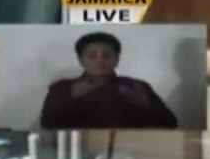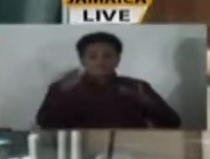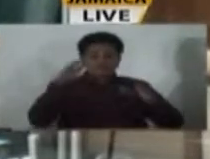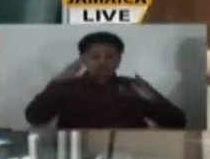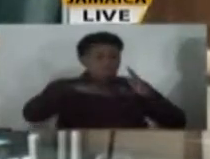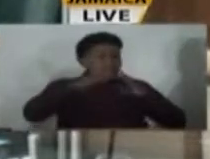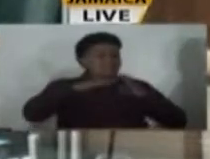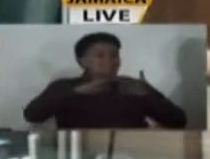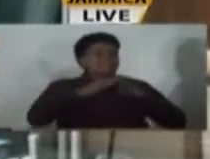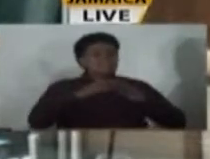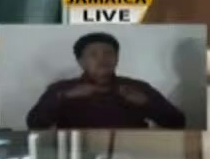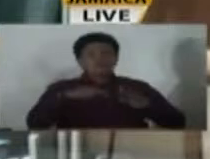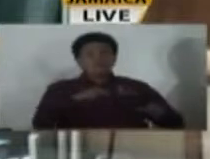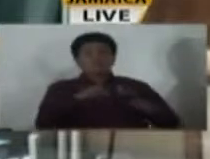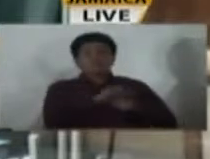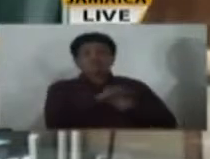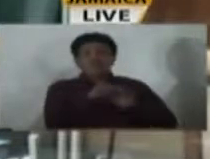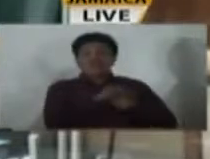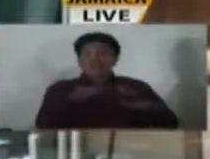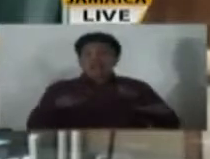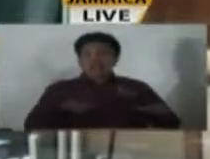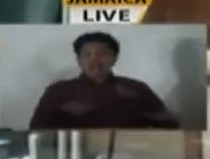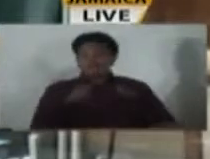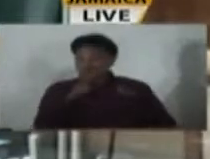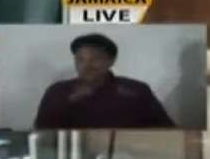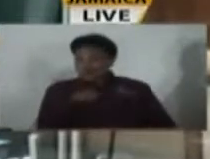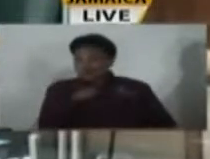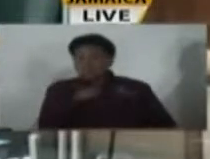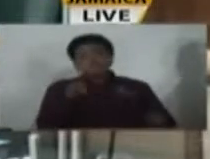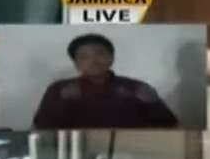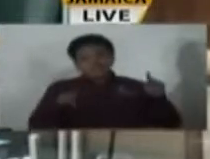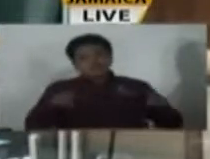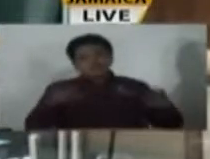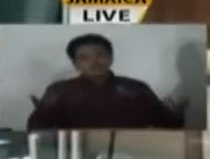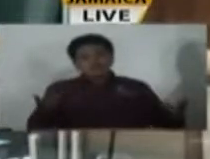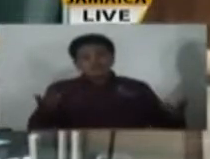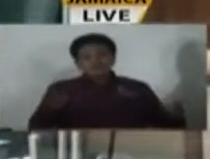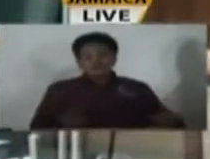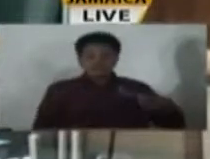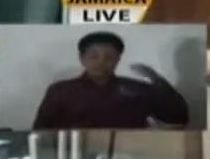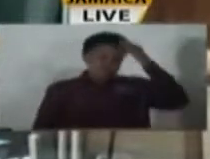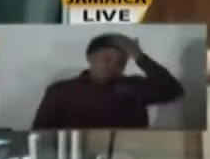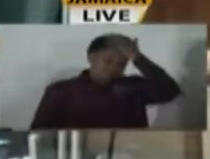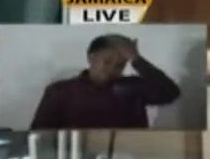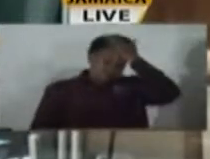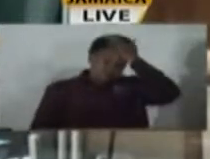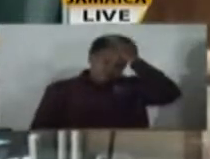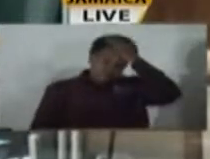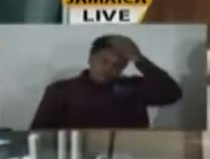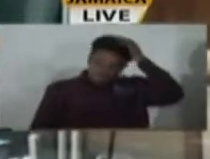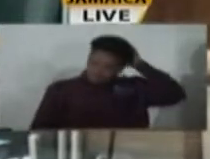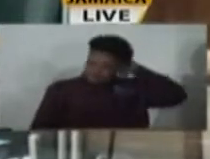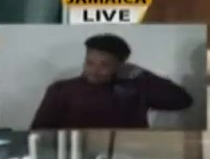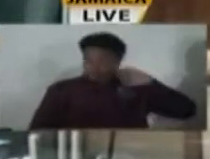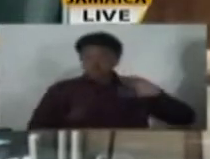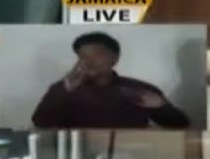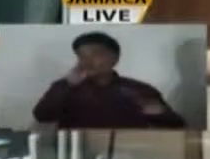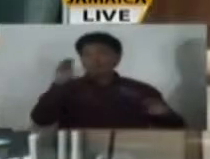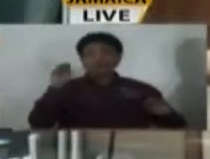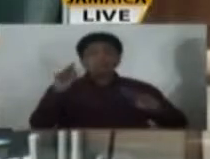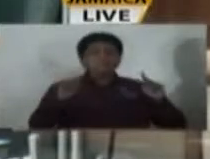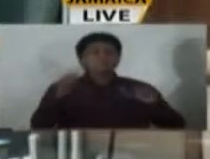river training activities are people. Madam Speaker, the 2 million